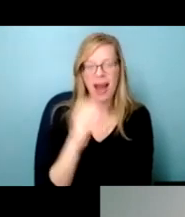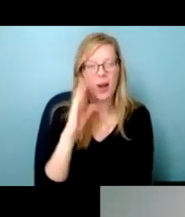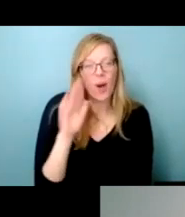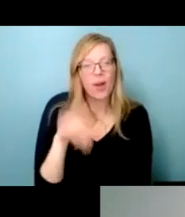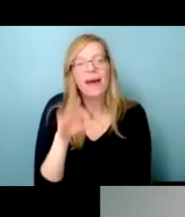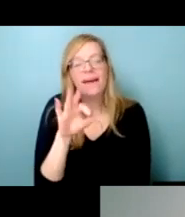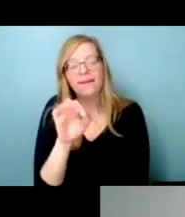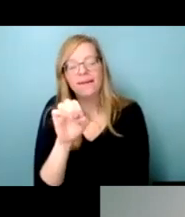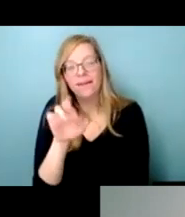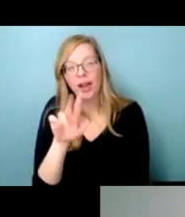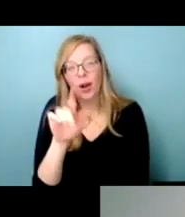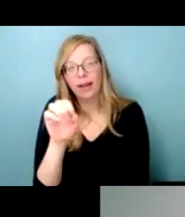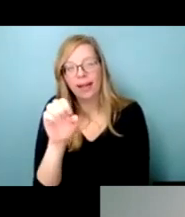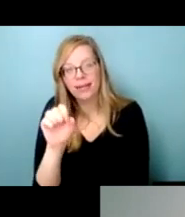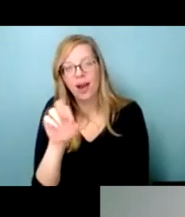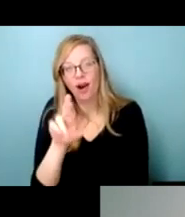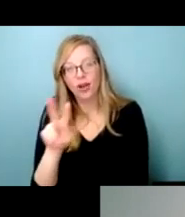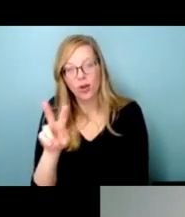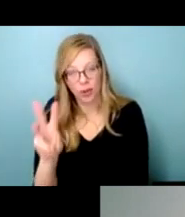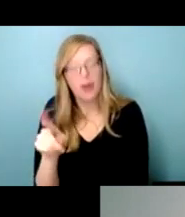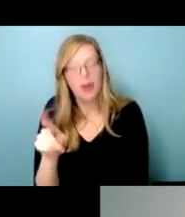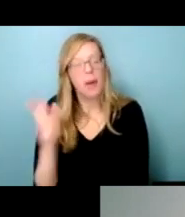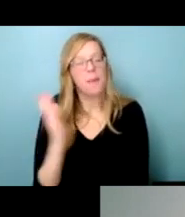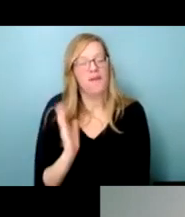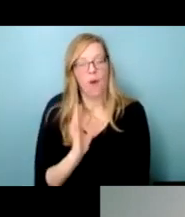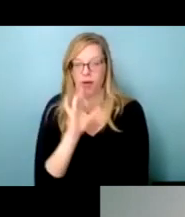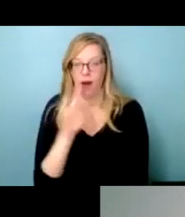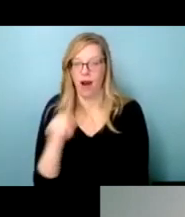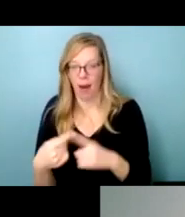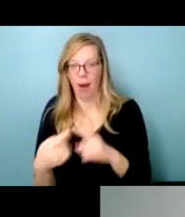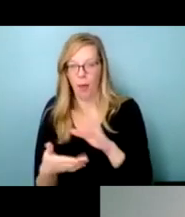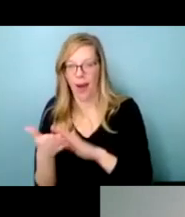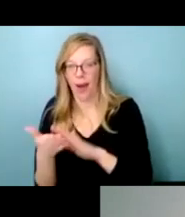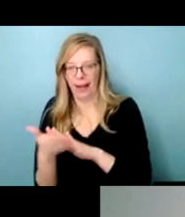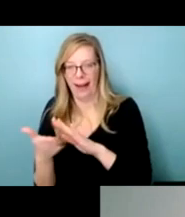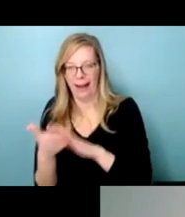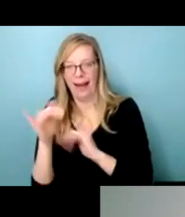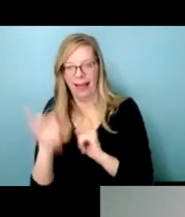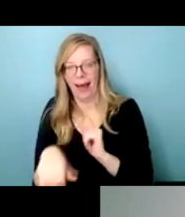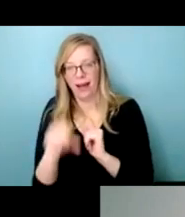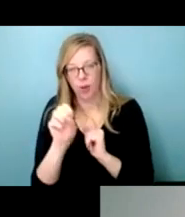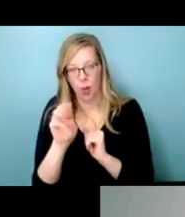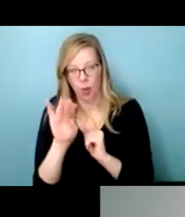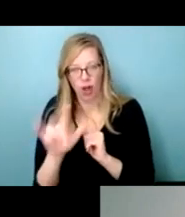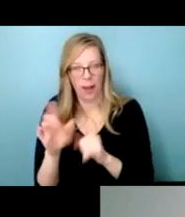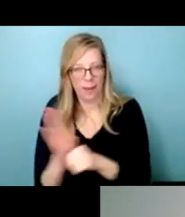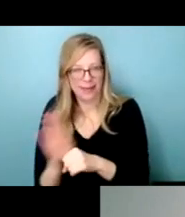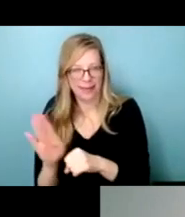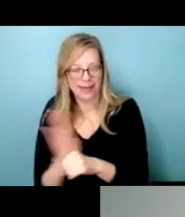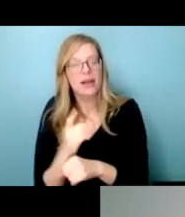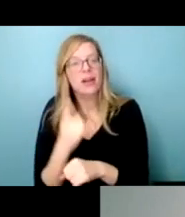social enterprise. And Kim, you talk about running a business with a social purpose. So